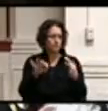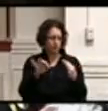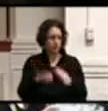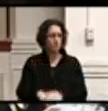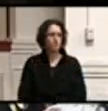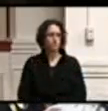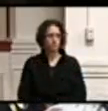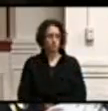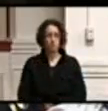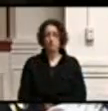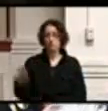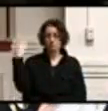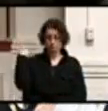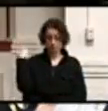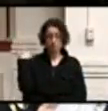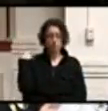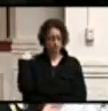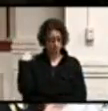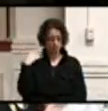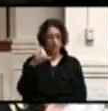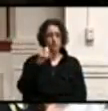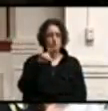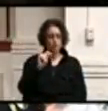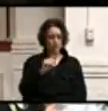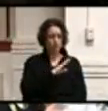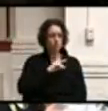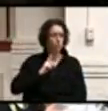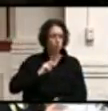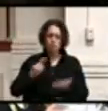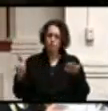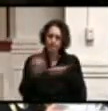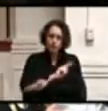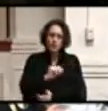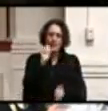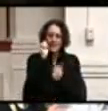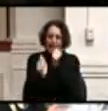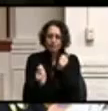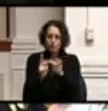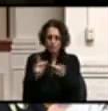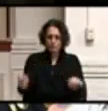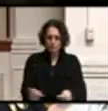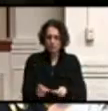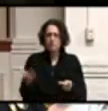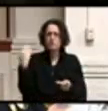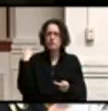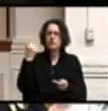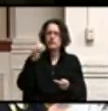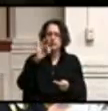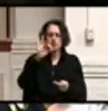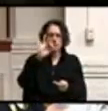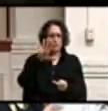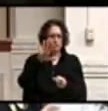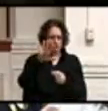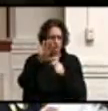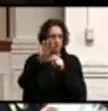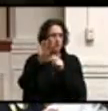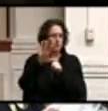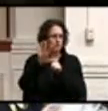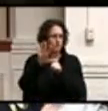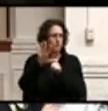have a practice that the select board reviewed every single position. This was back after 1995, after we had